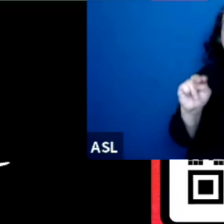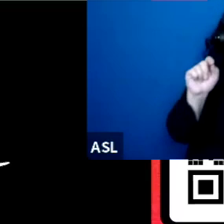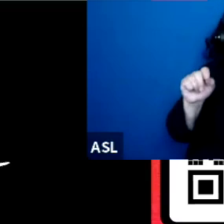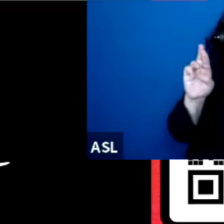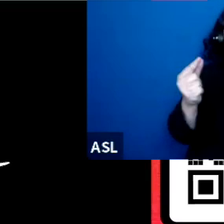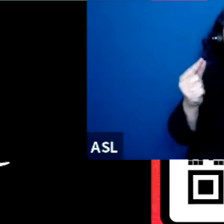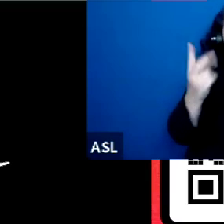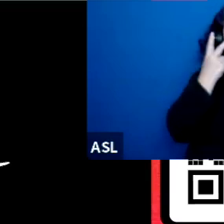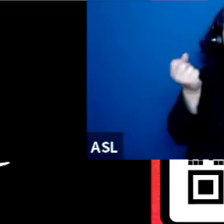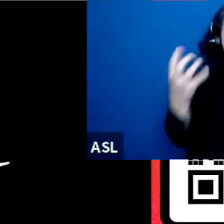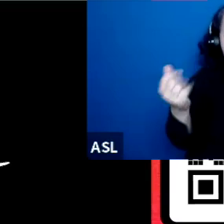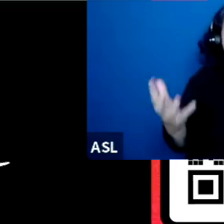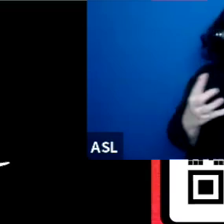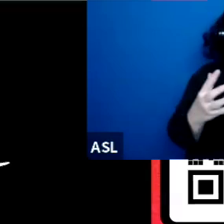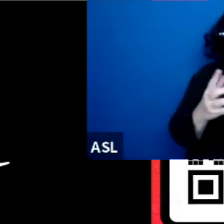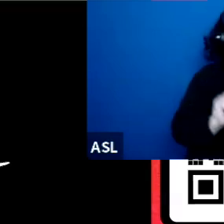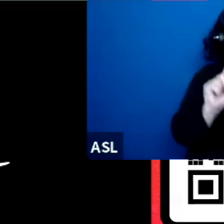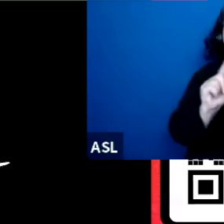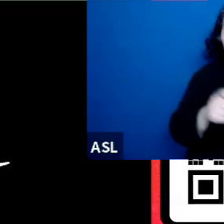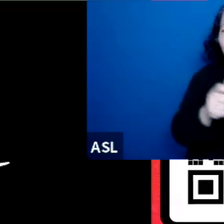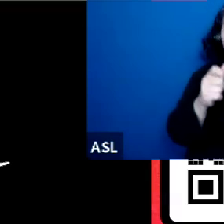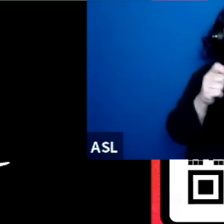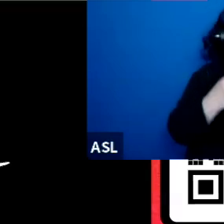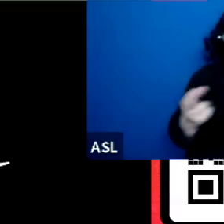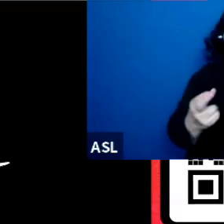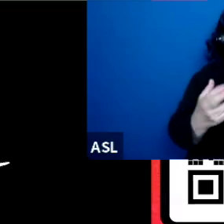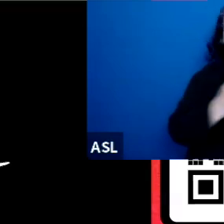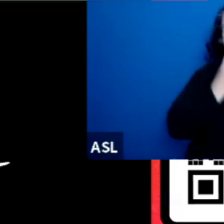out. So Ari, I'm going to pass it on to you.